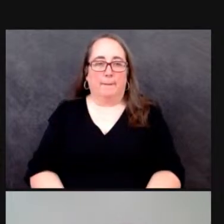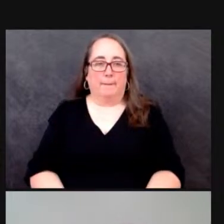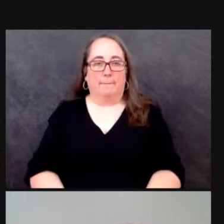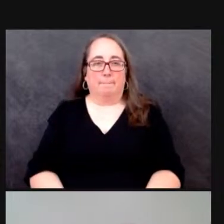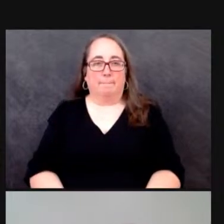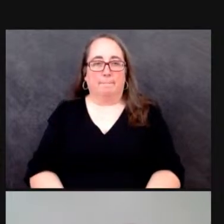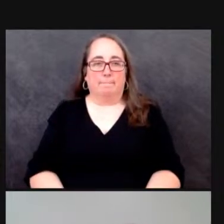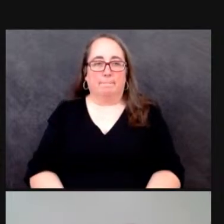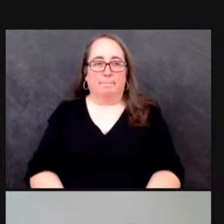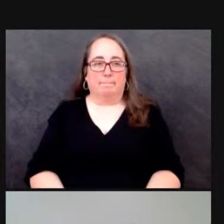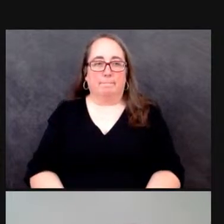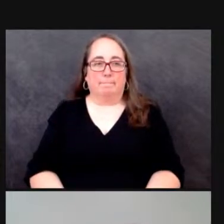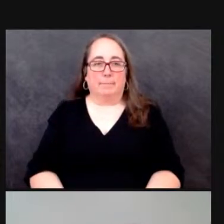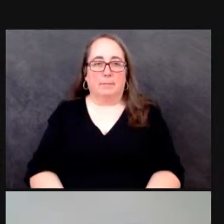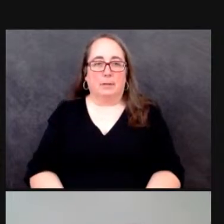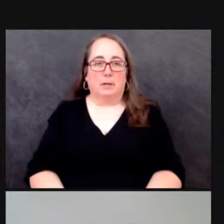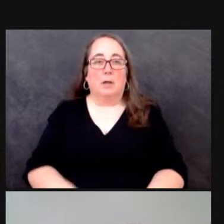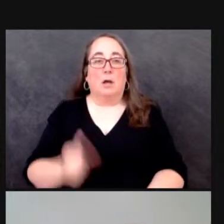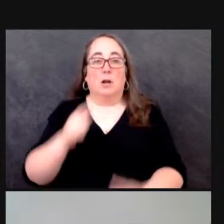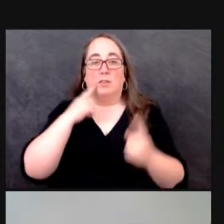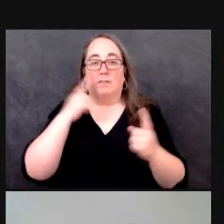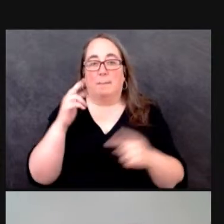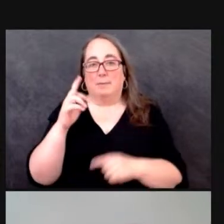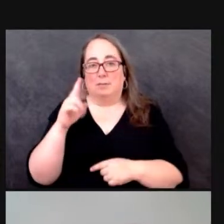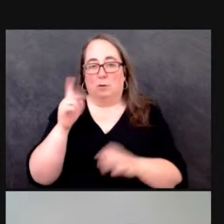Another famous Kirk way of decorating.